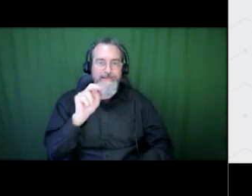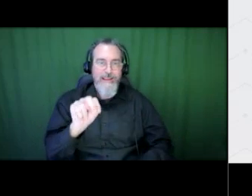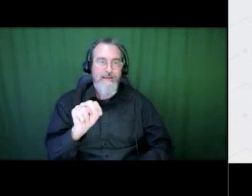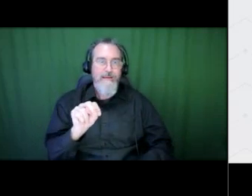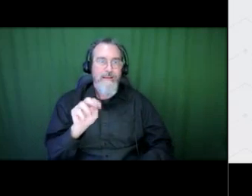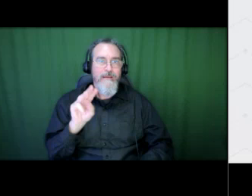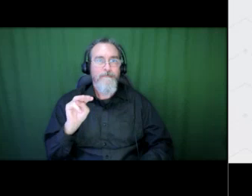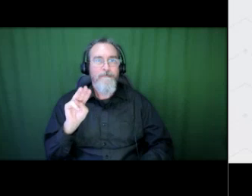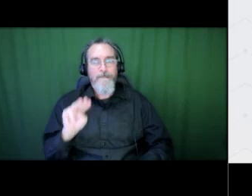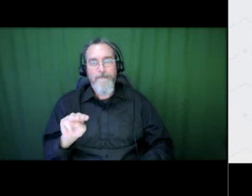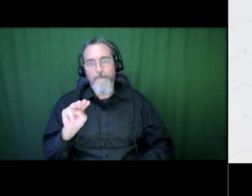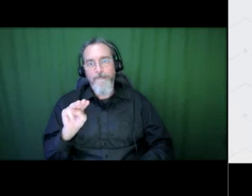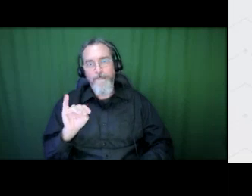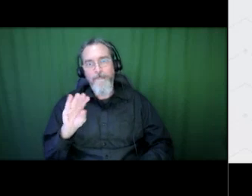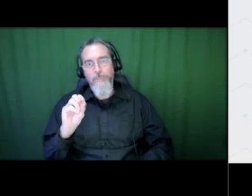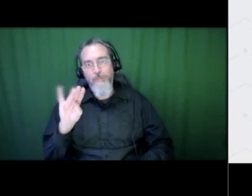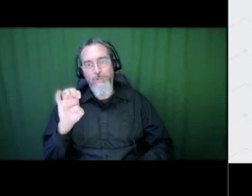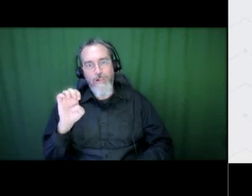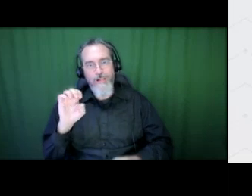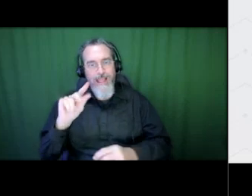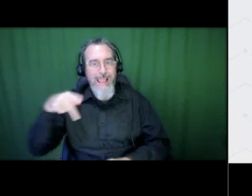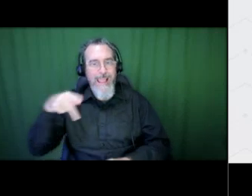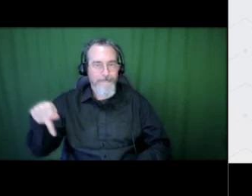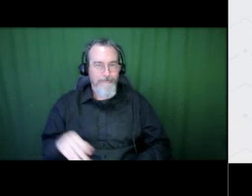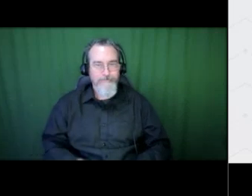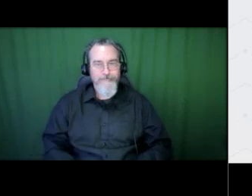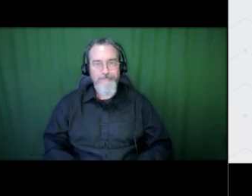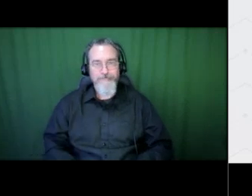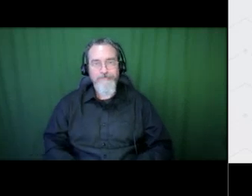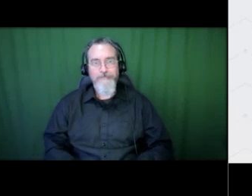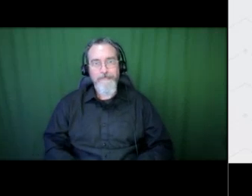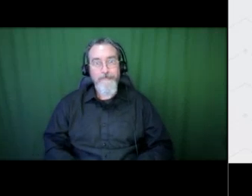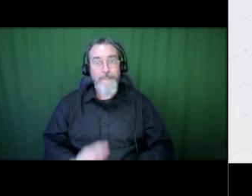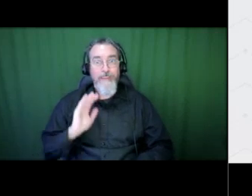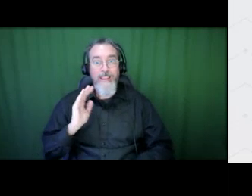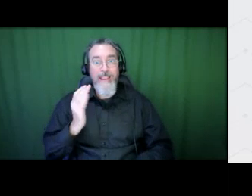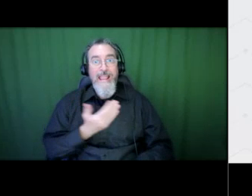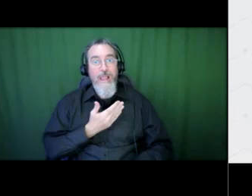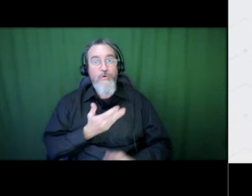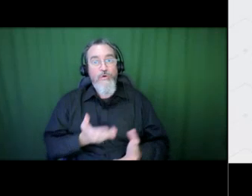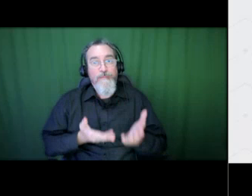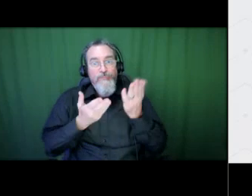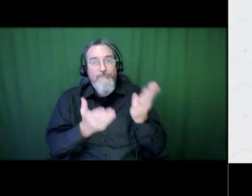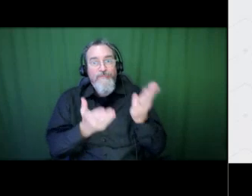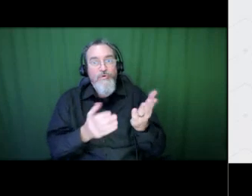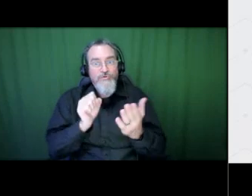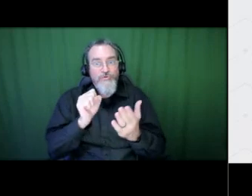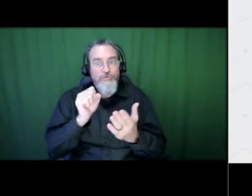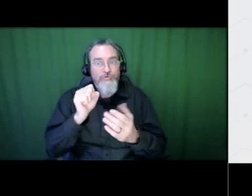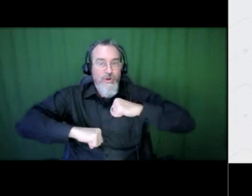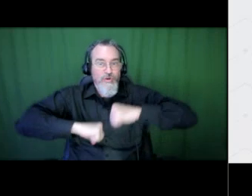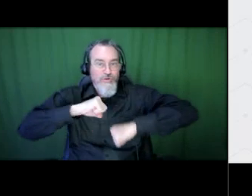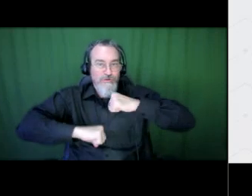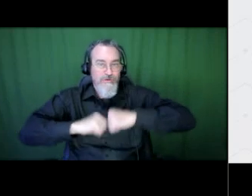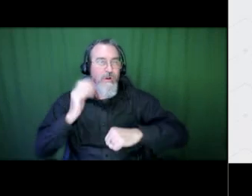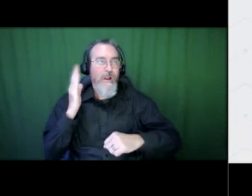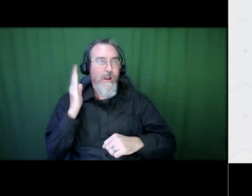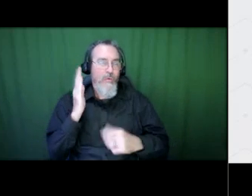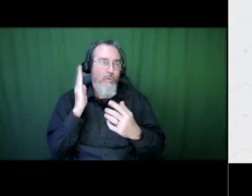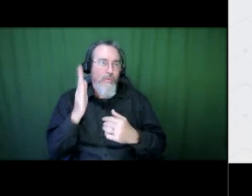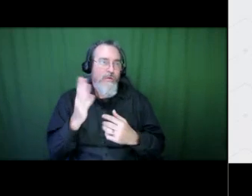slide. And then looking at our proposed ISN course structure, we will work to create 3 courses over the next 8